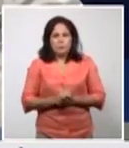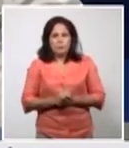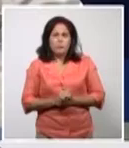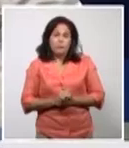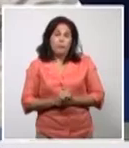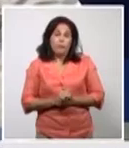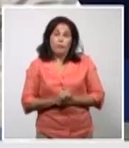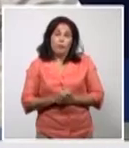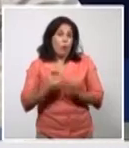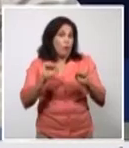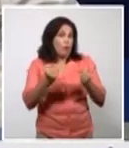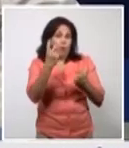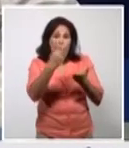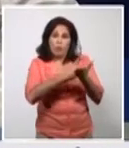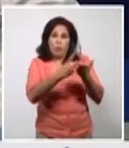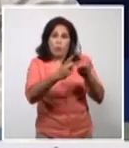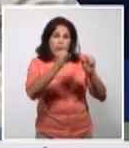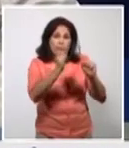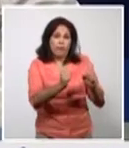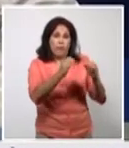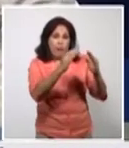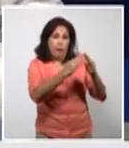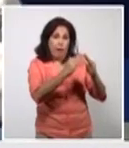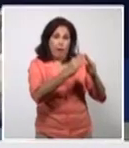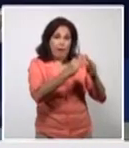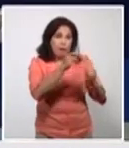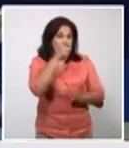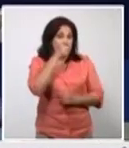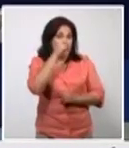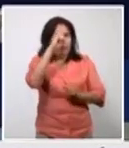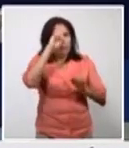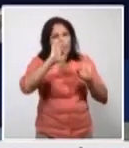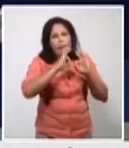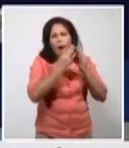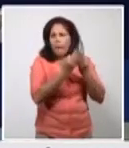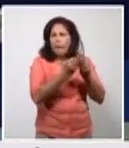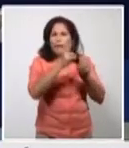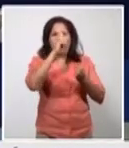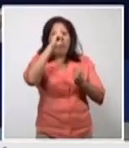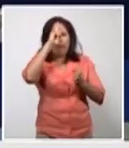for an additional 14 days.